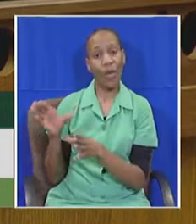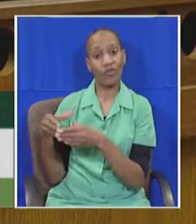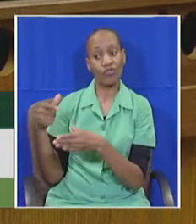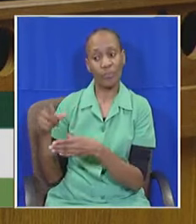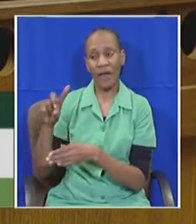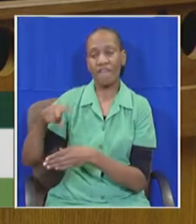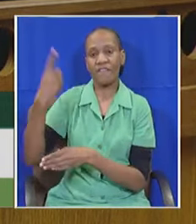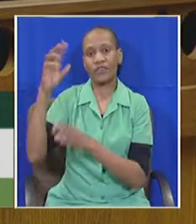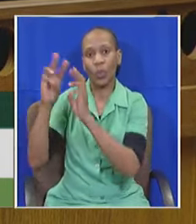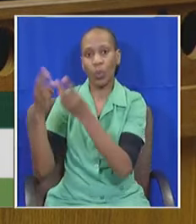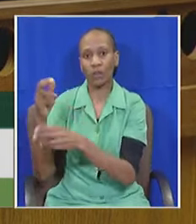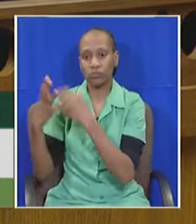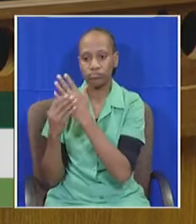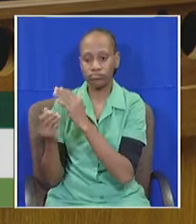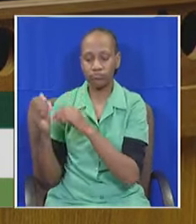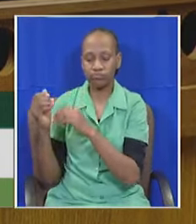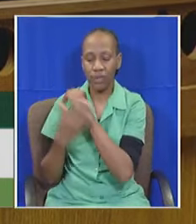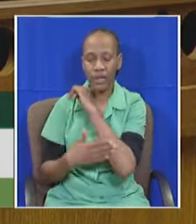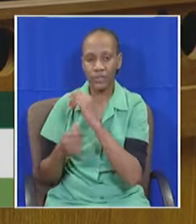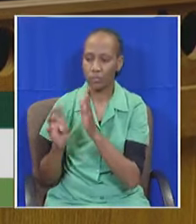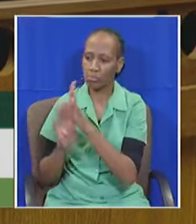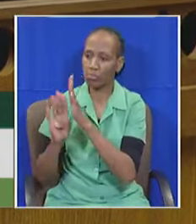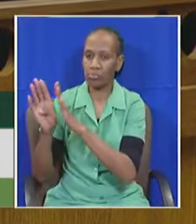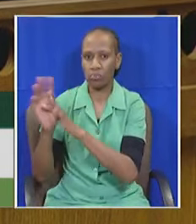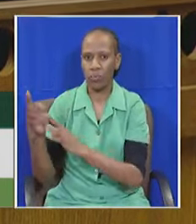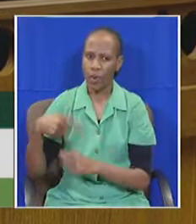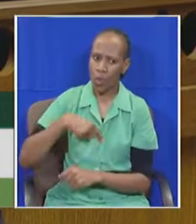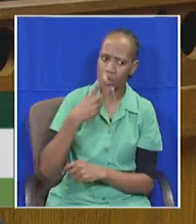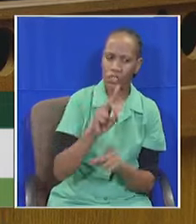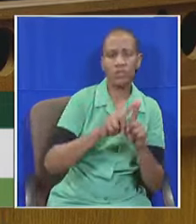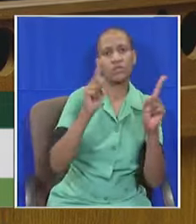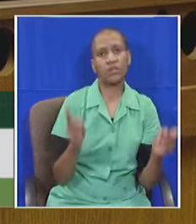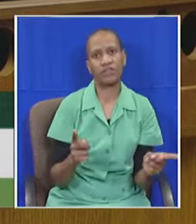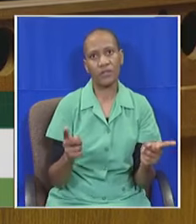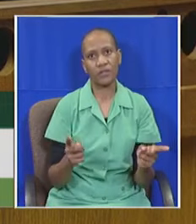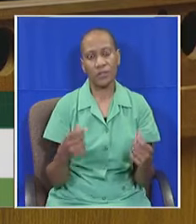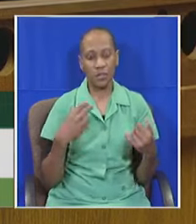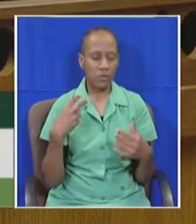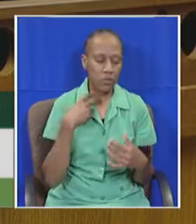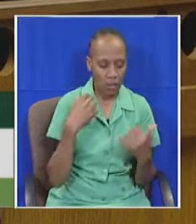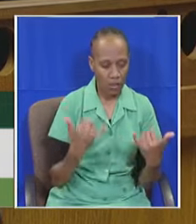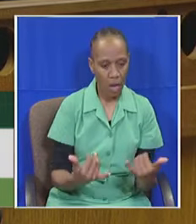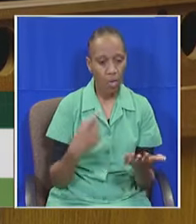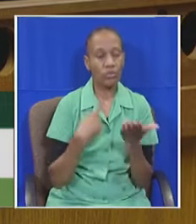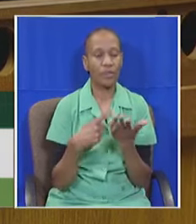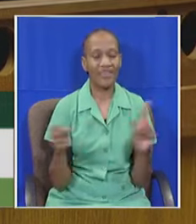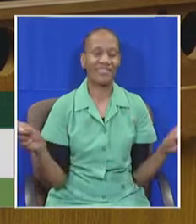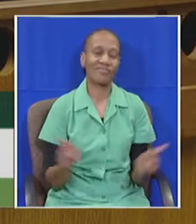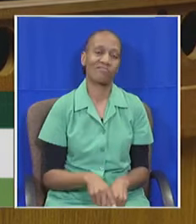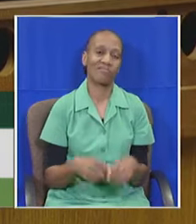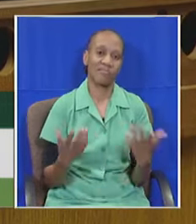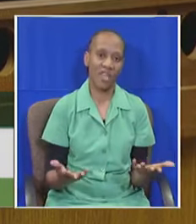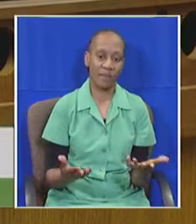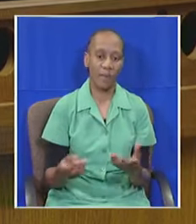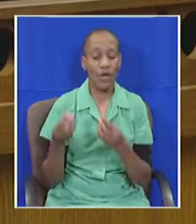are aging, we have available to us a demographic dividend. It is, however, sad to say that the debates remain the same, the